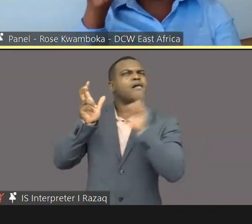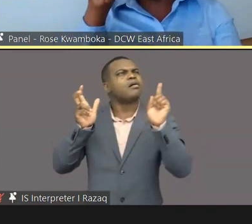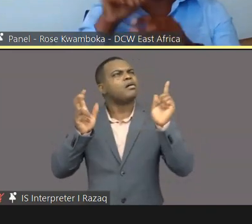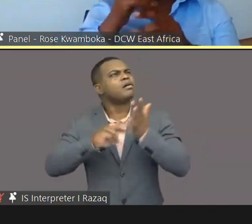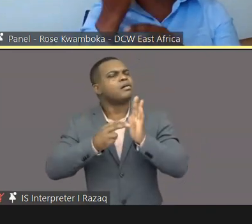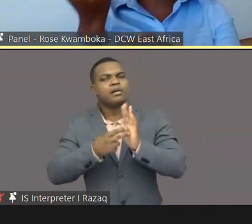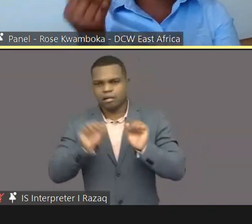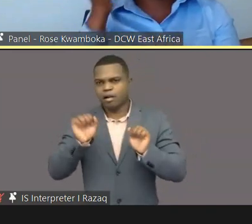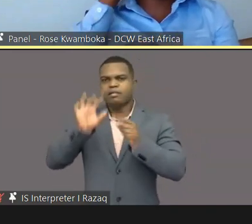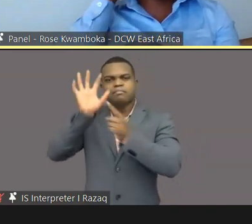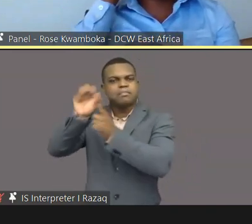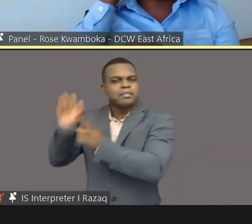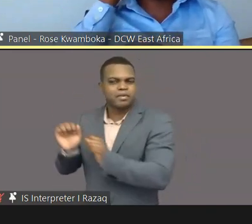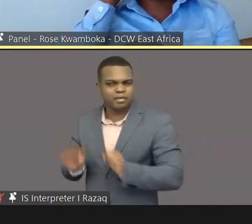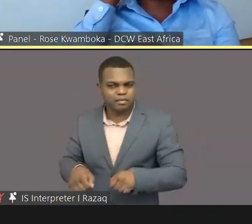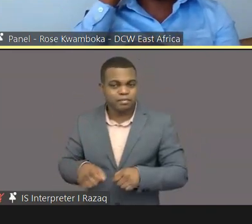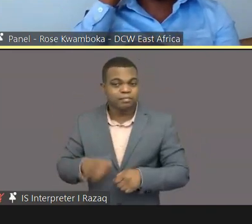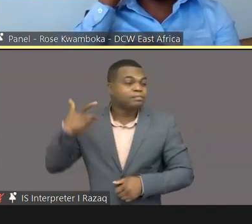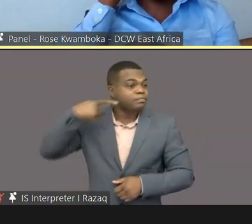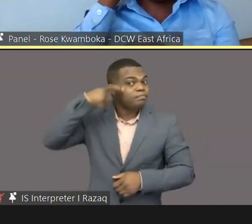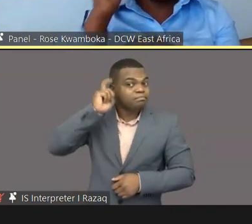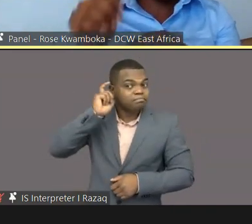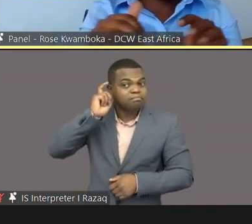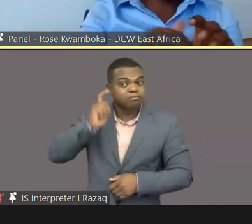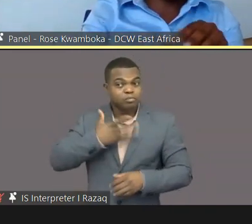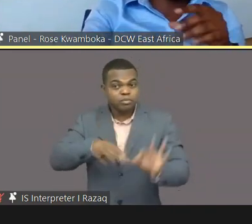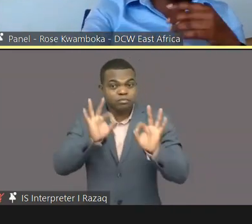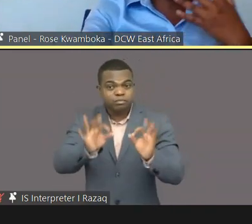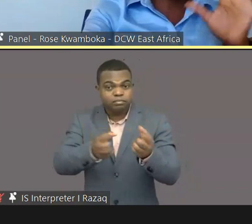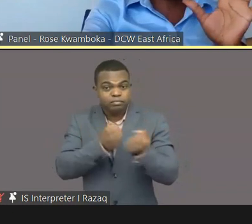inserted correctly to the child's ear.